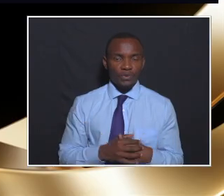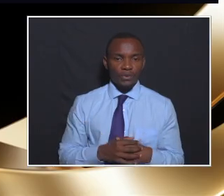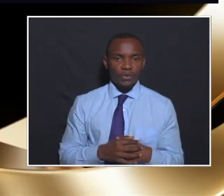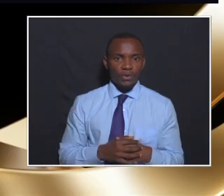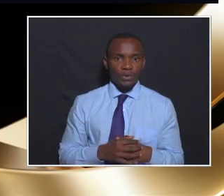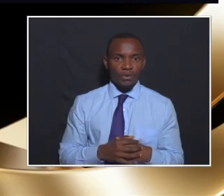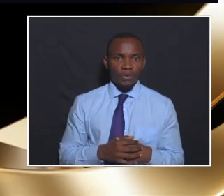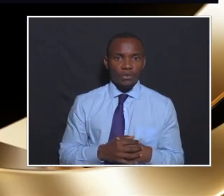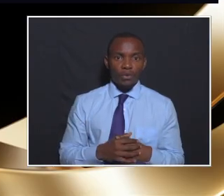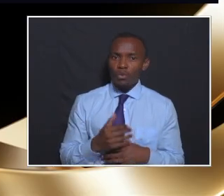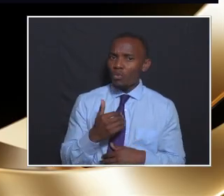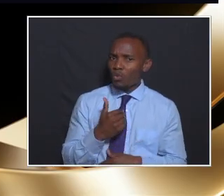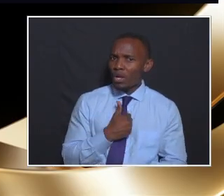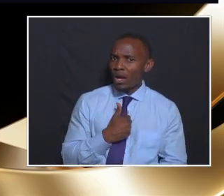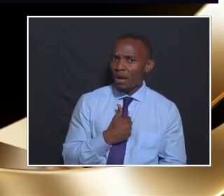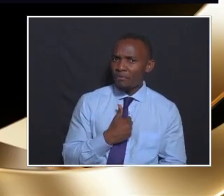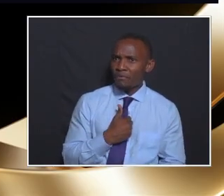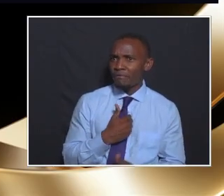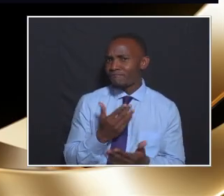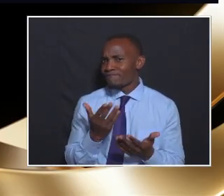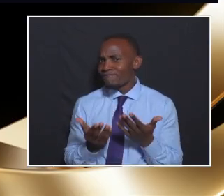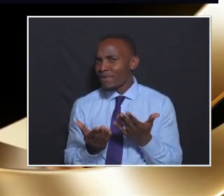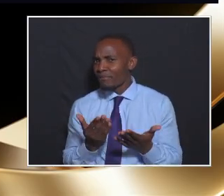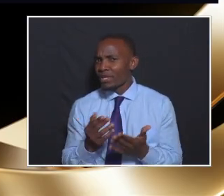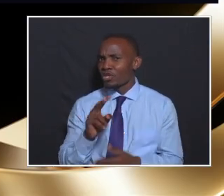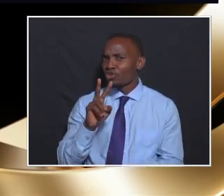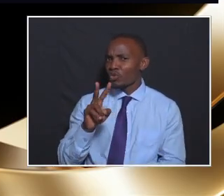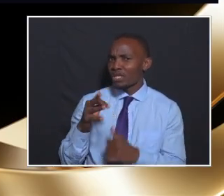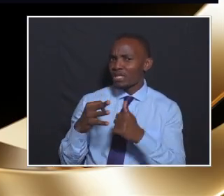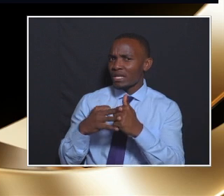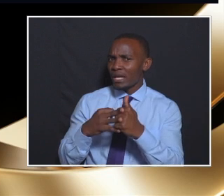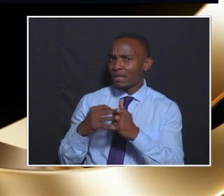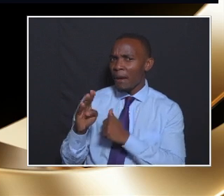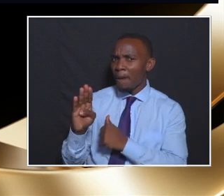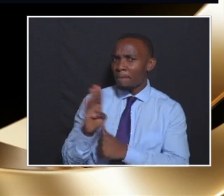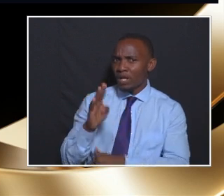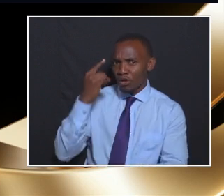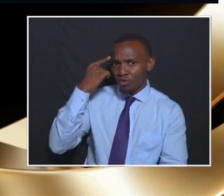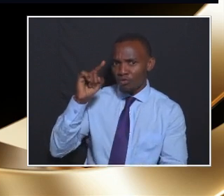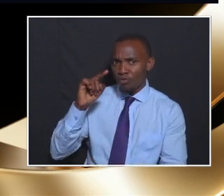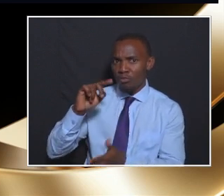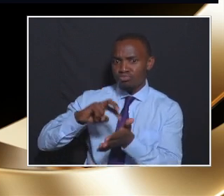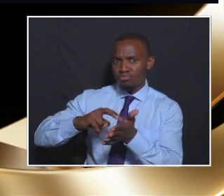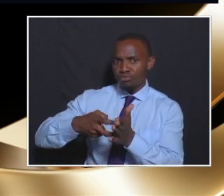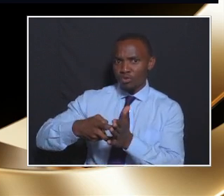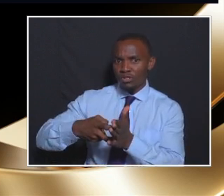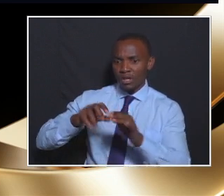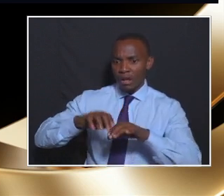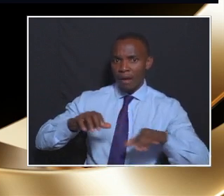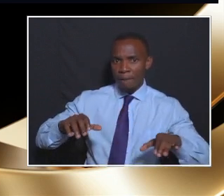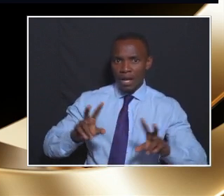We have about 28 billion in terms of project market value.